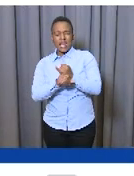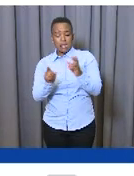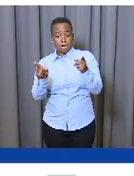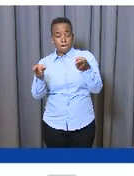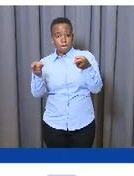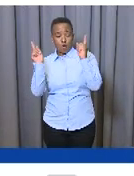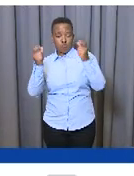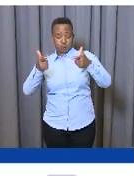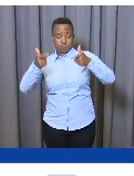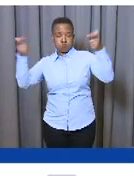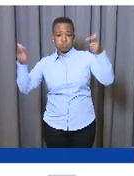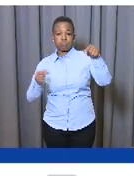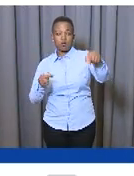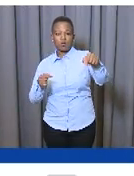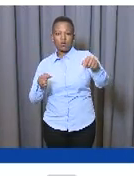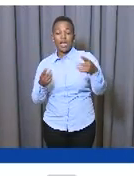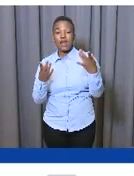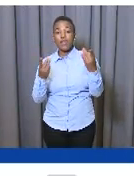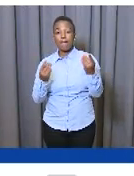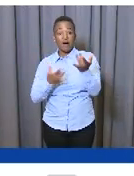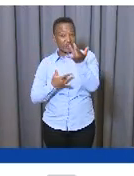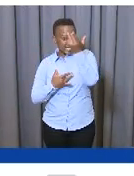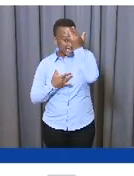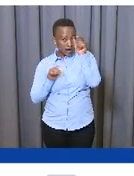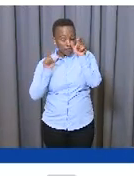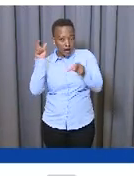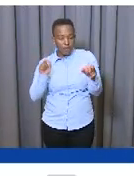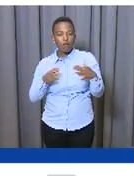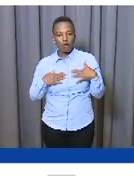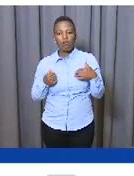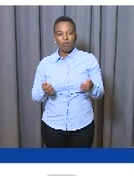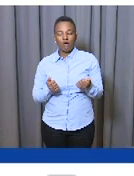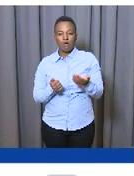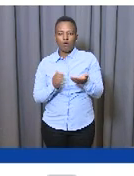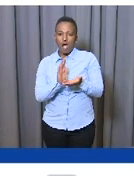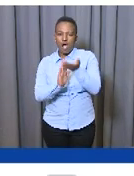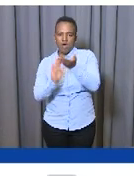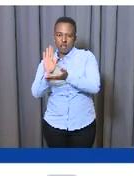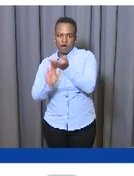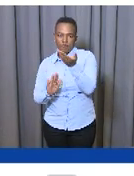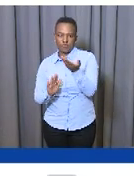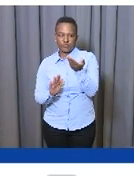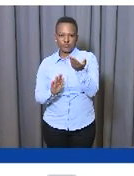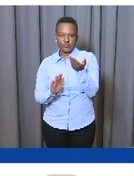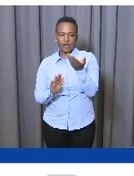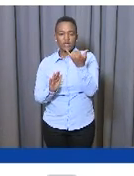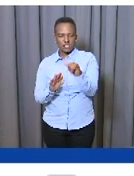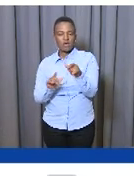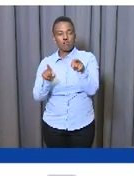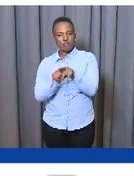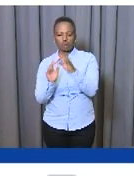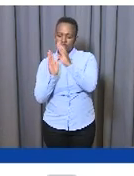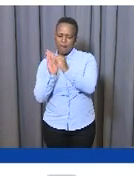hotspots. The number of recoveries are high. But those recoveries are still recorded the way all cases